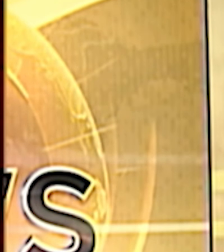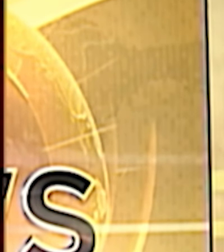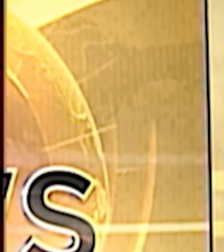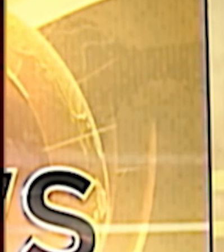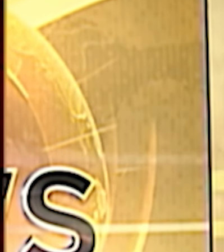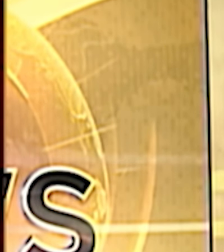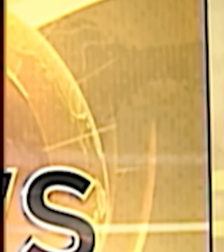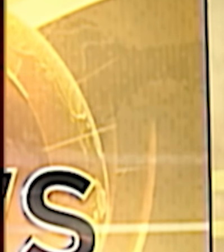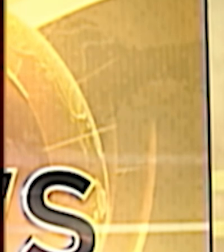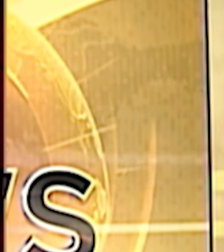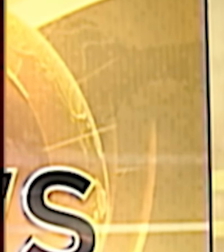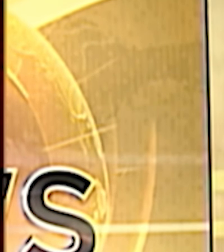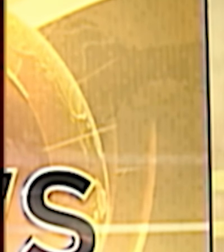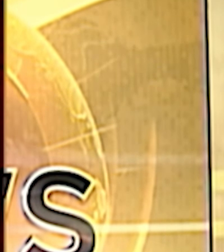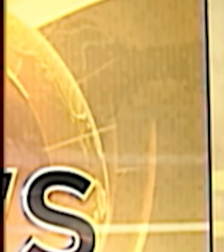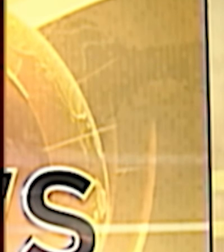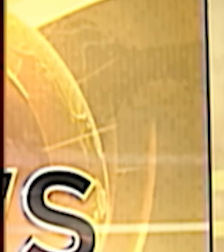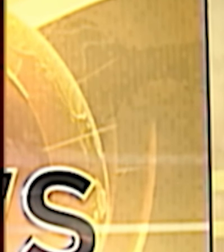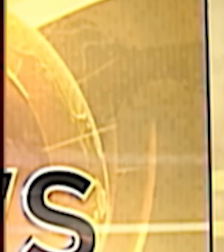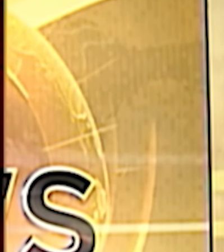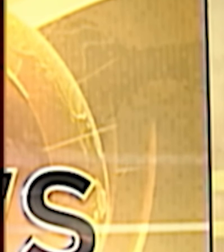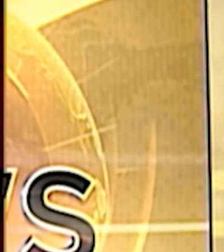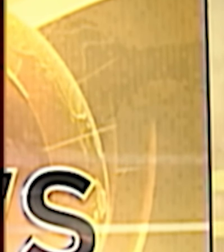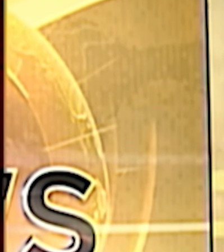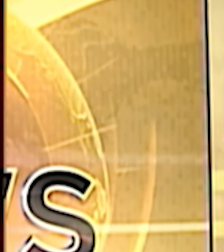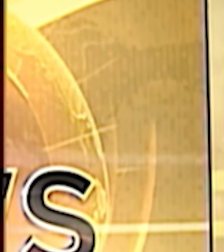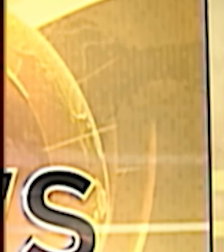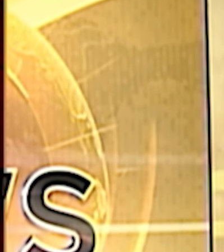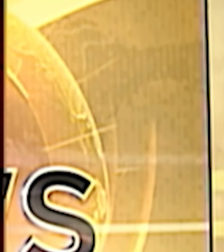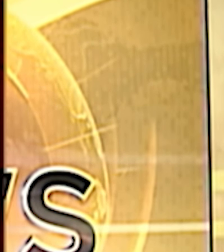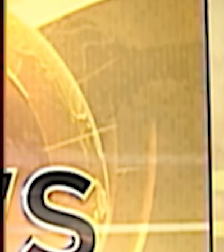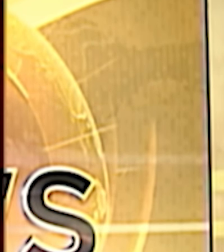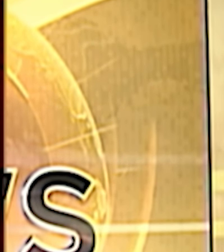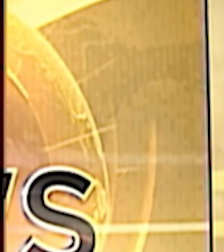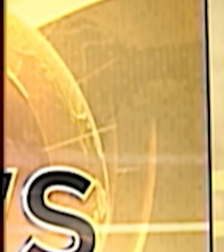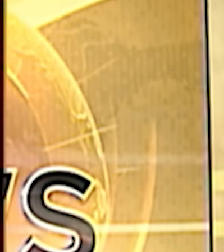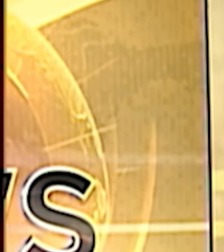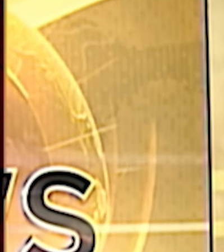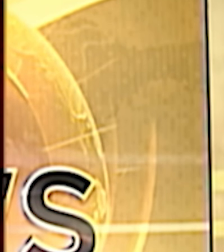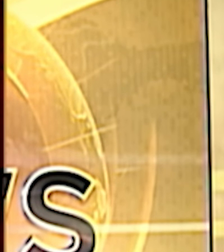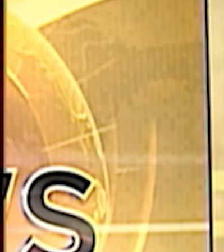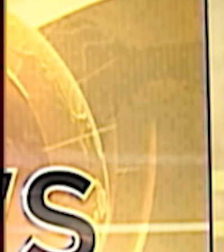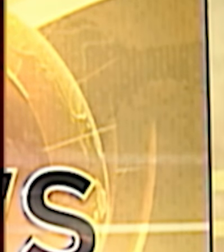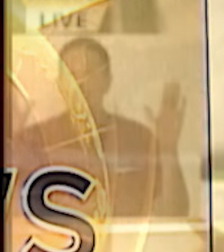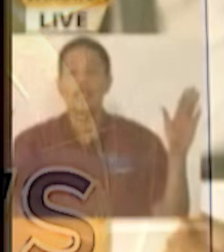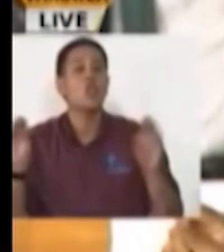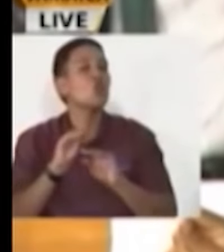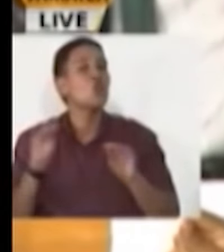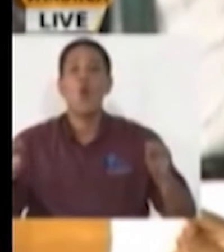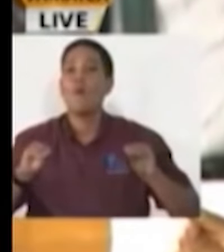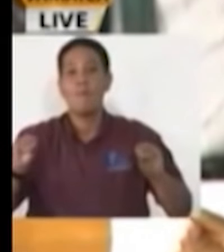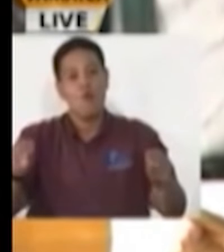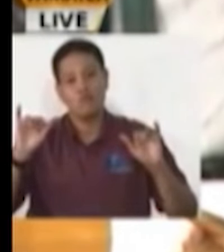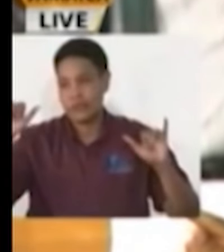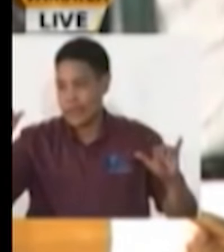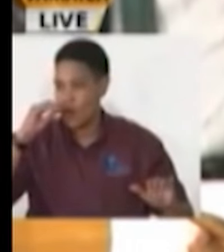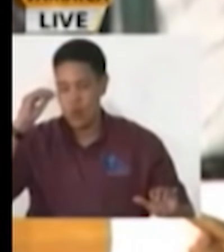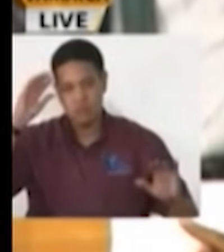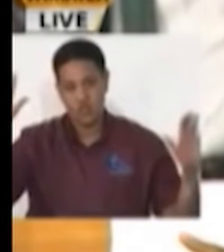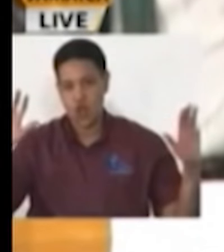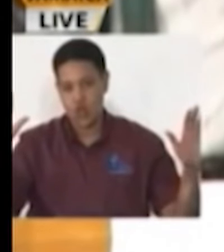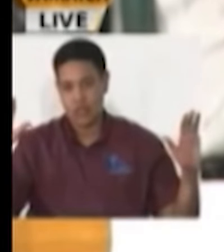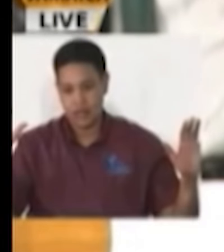new COVID-19 measures announced by Prime Minister Andrew Holness on Wednesday. Shemela Pullen has the details. Among the measures